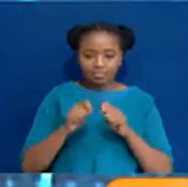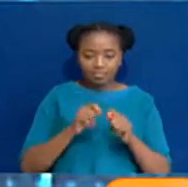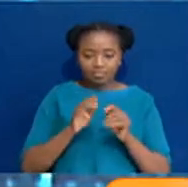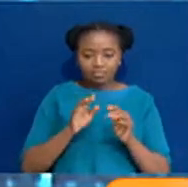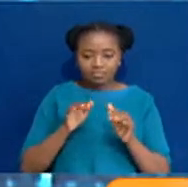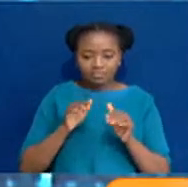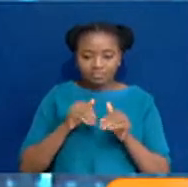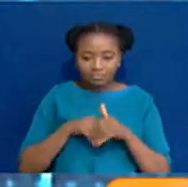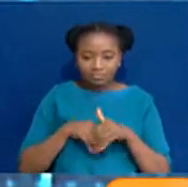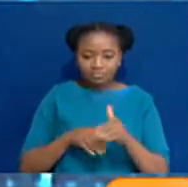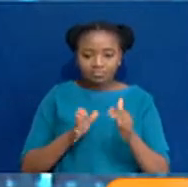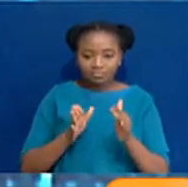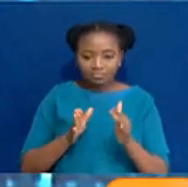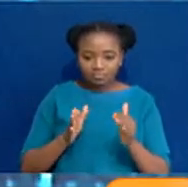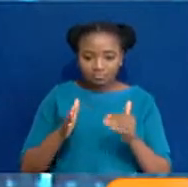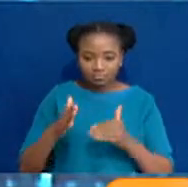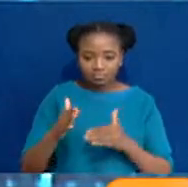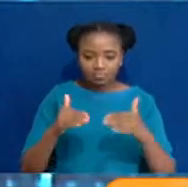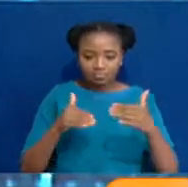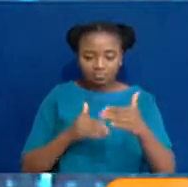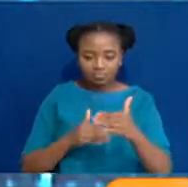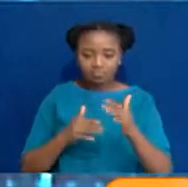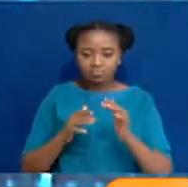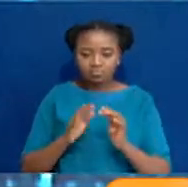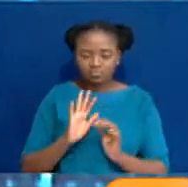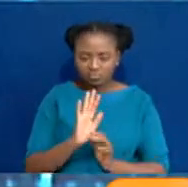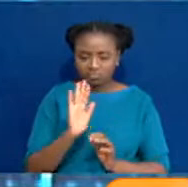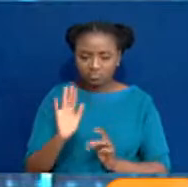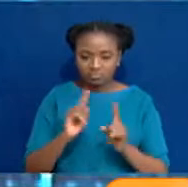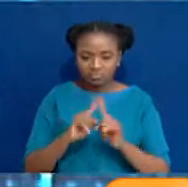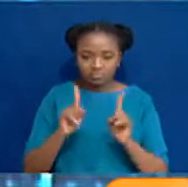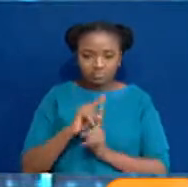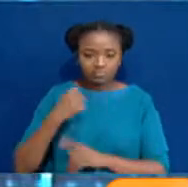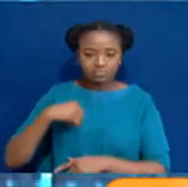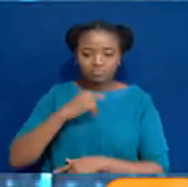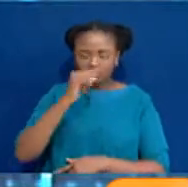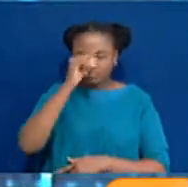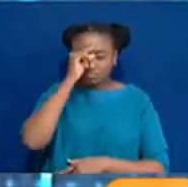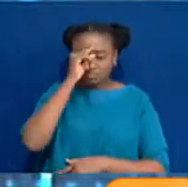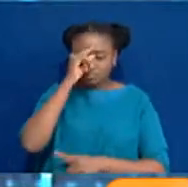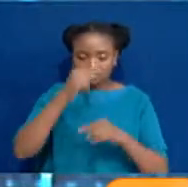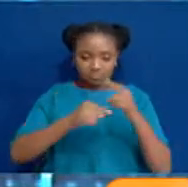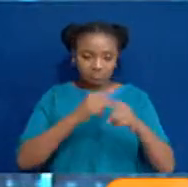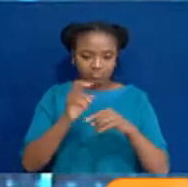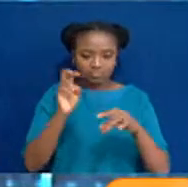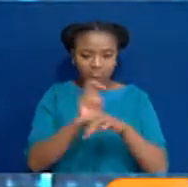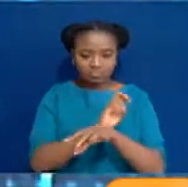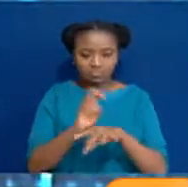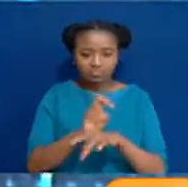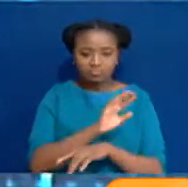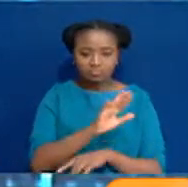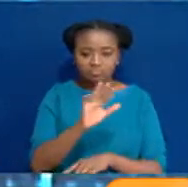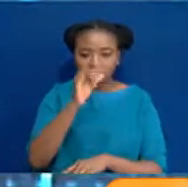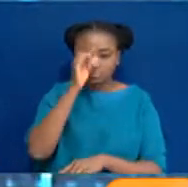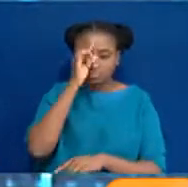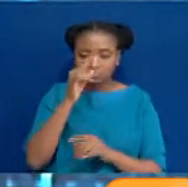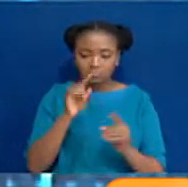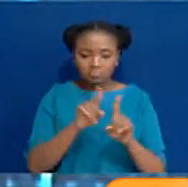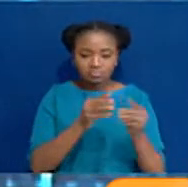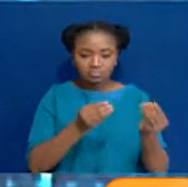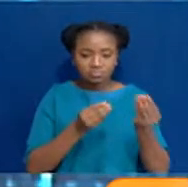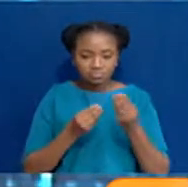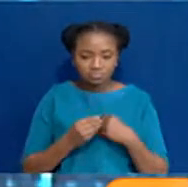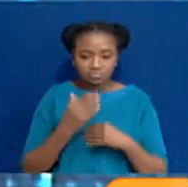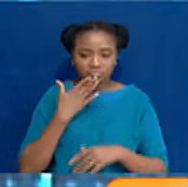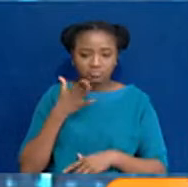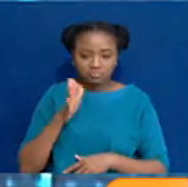of the framework that you have. Yeah? But as government, also let us govern. Continue oversighting government and give us feedback for